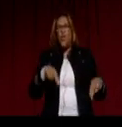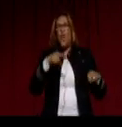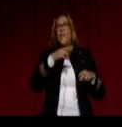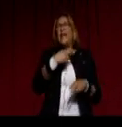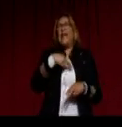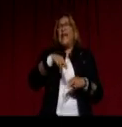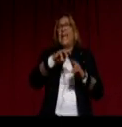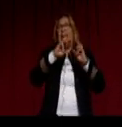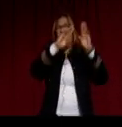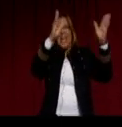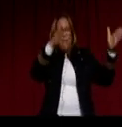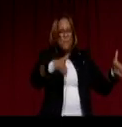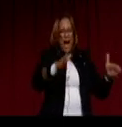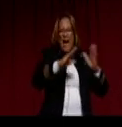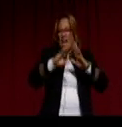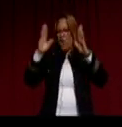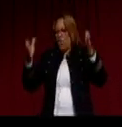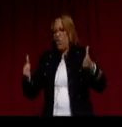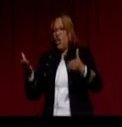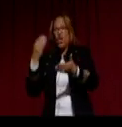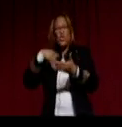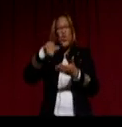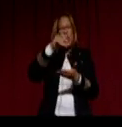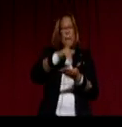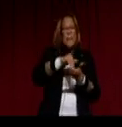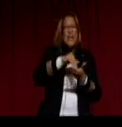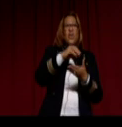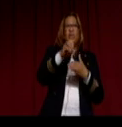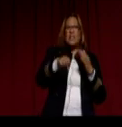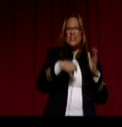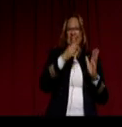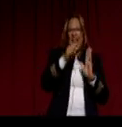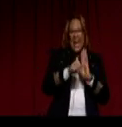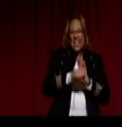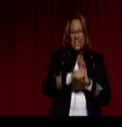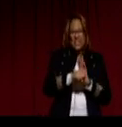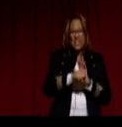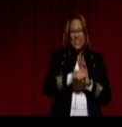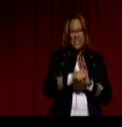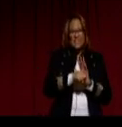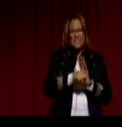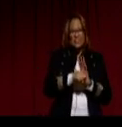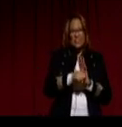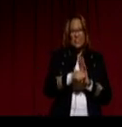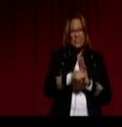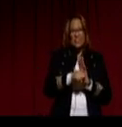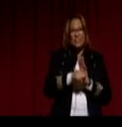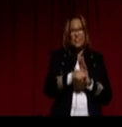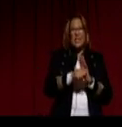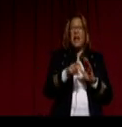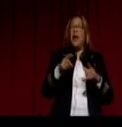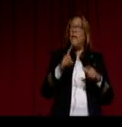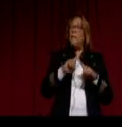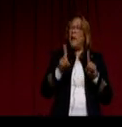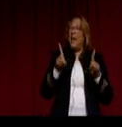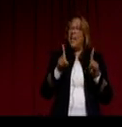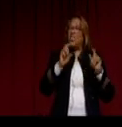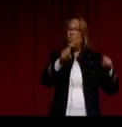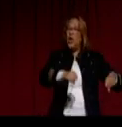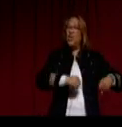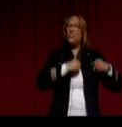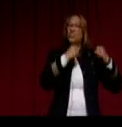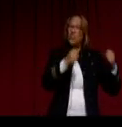terrible bubonic plague of the Middle Ages. But we're still here. Human beings are strong, and we have